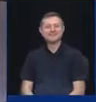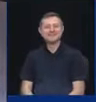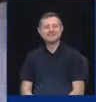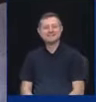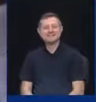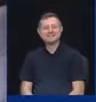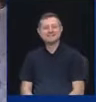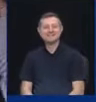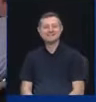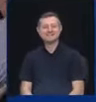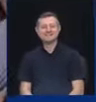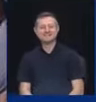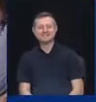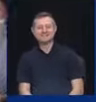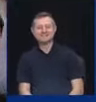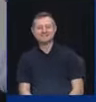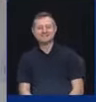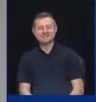Thank you very much.